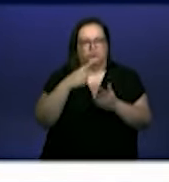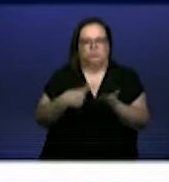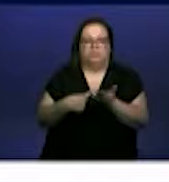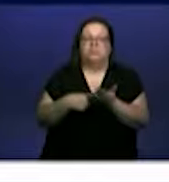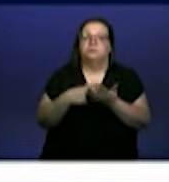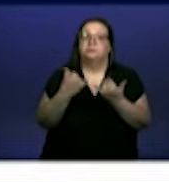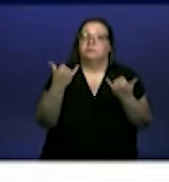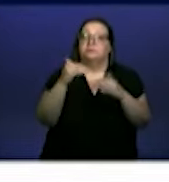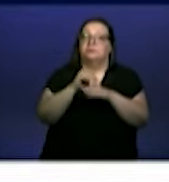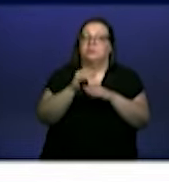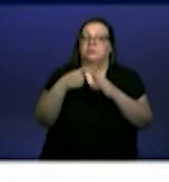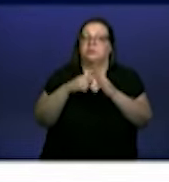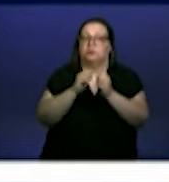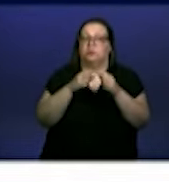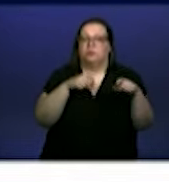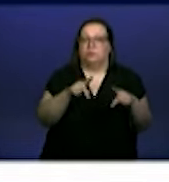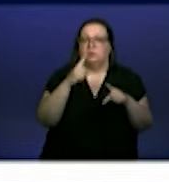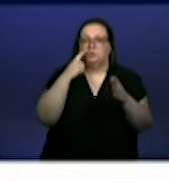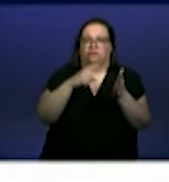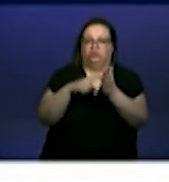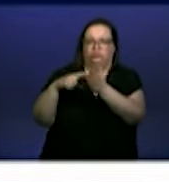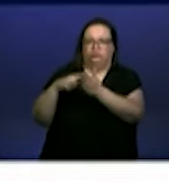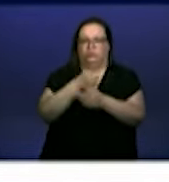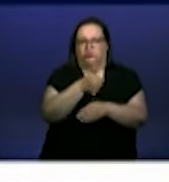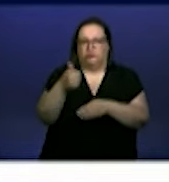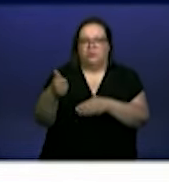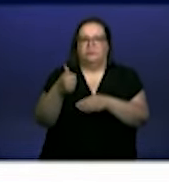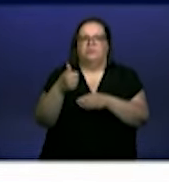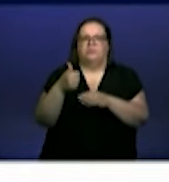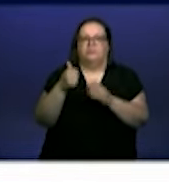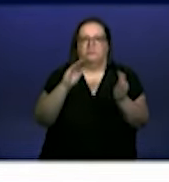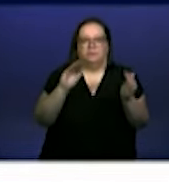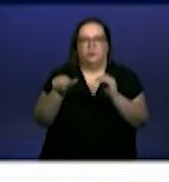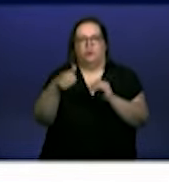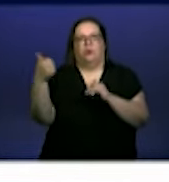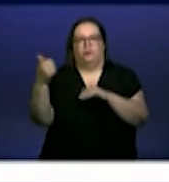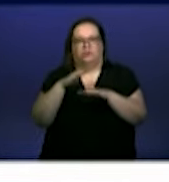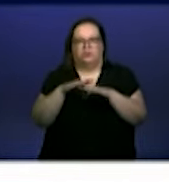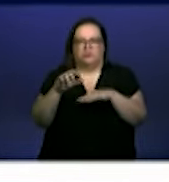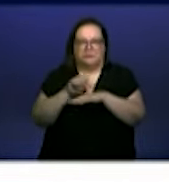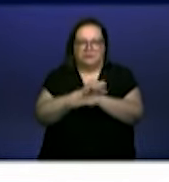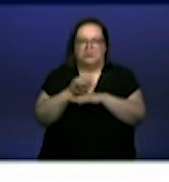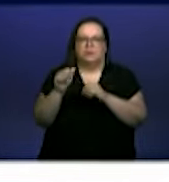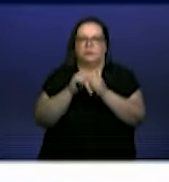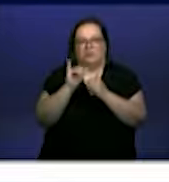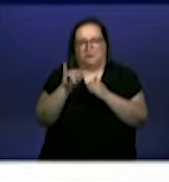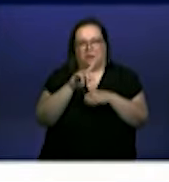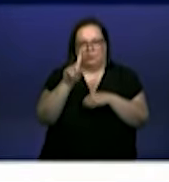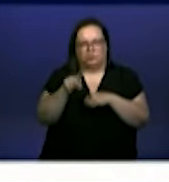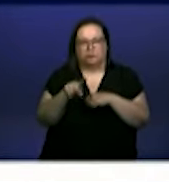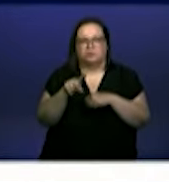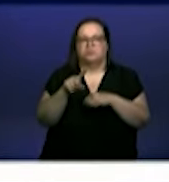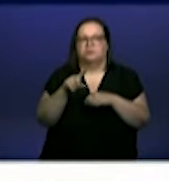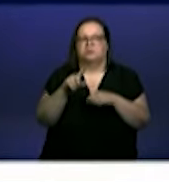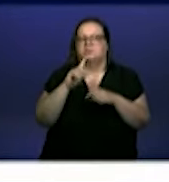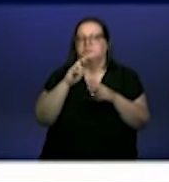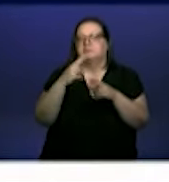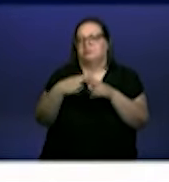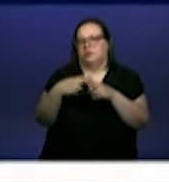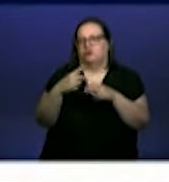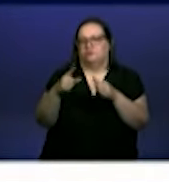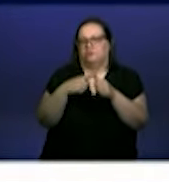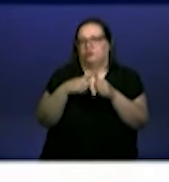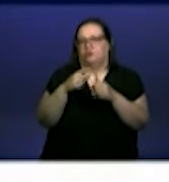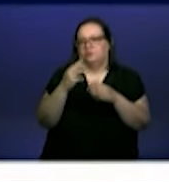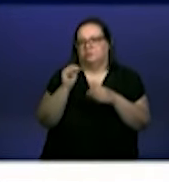with an opportunity to differentiate yourselves from the others on the stage with this question. As we mentioned, it'll go to you first, Mr. Staggs.